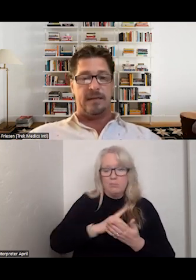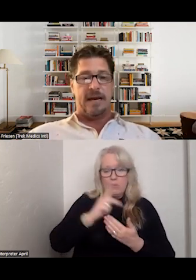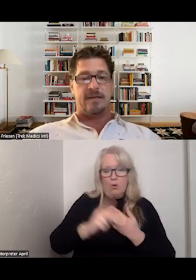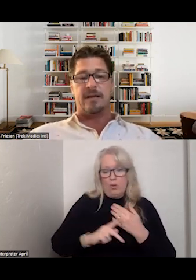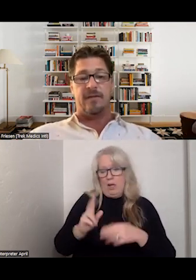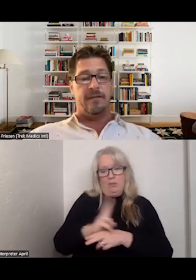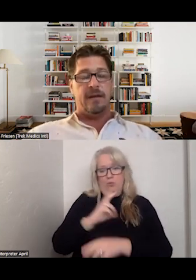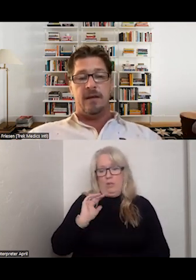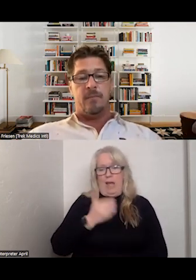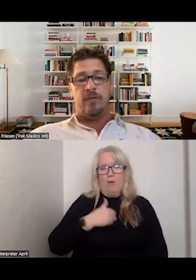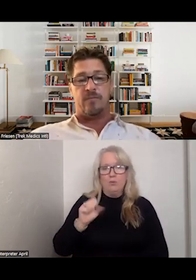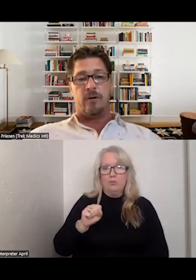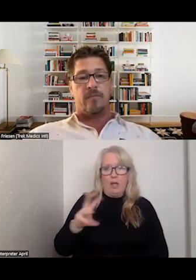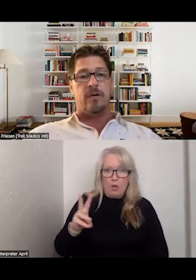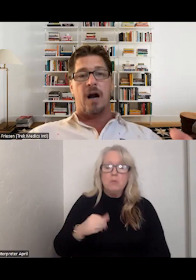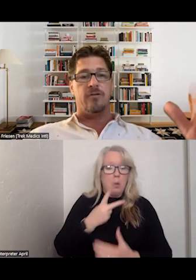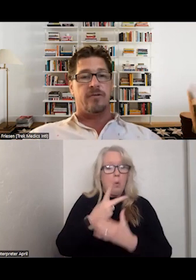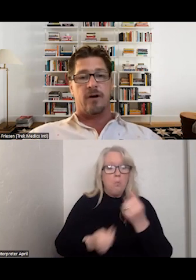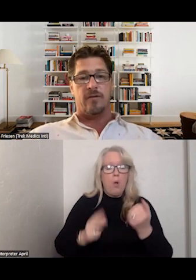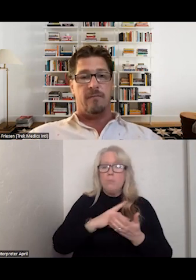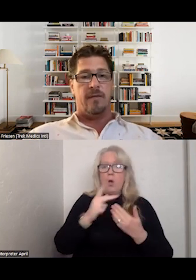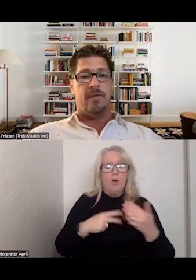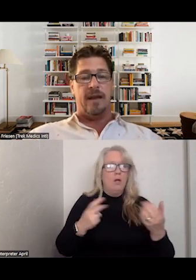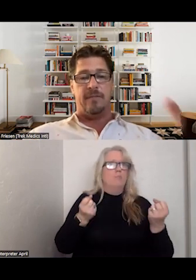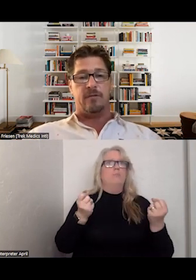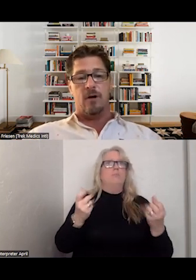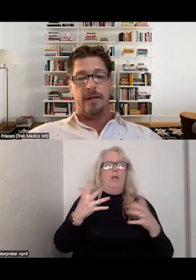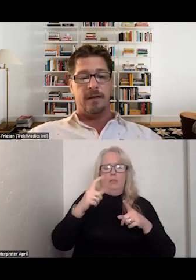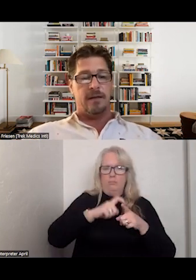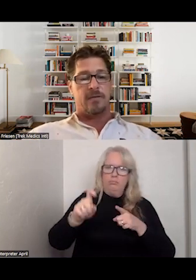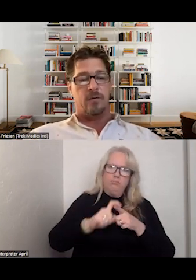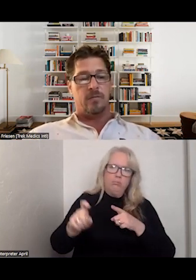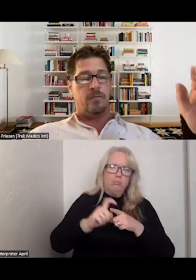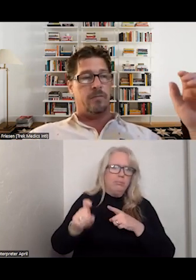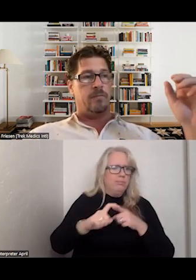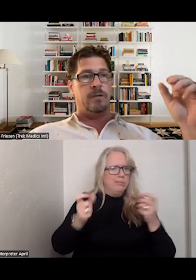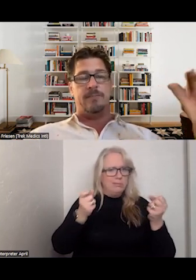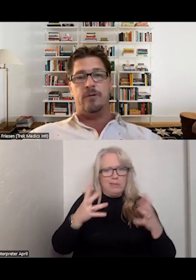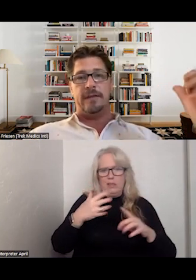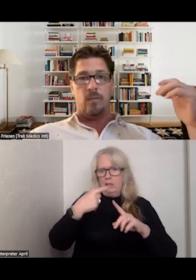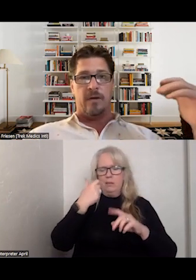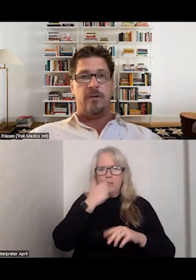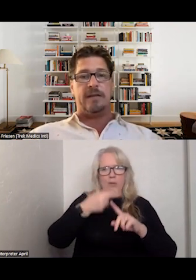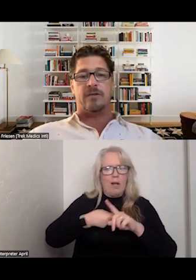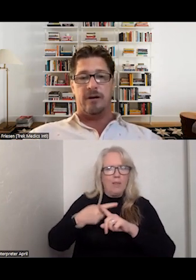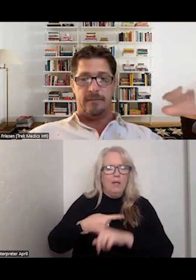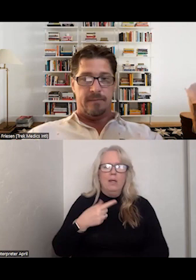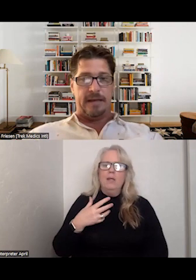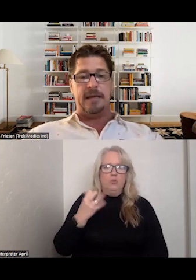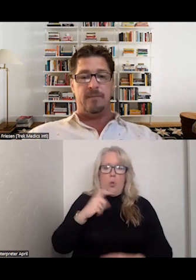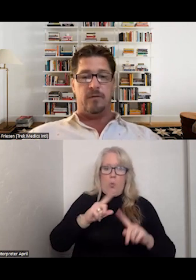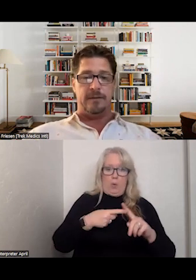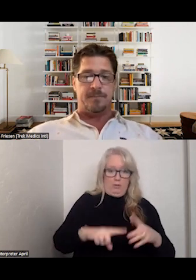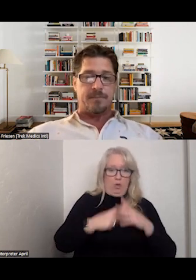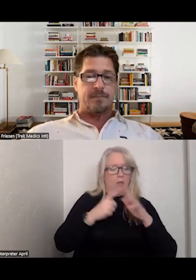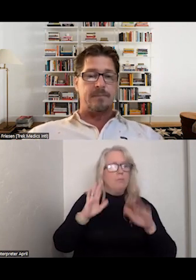doing fantastic stuff. And both of these programs are doing hundreds of calls a month and have been growing. So really proving that once you get it started, they